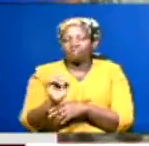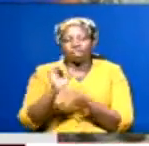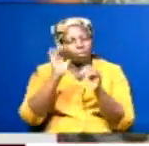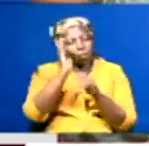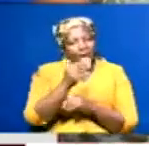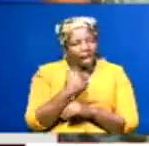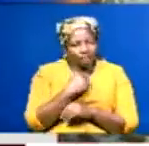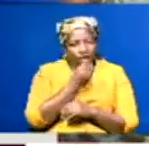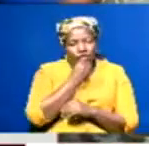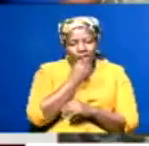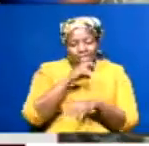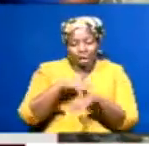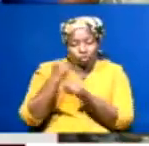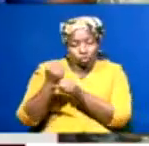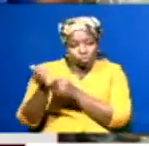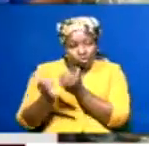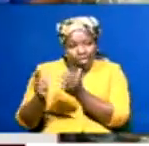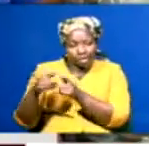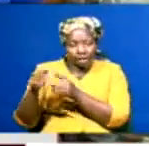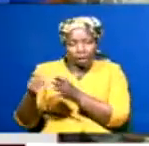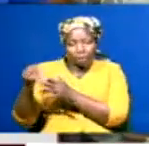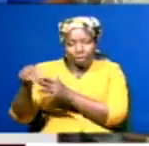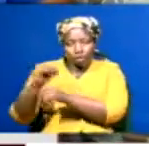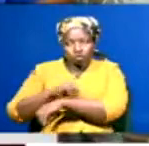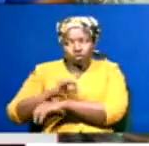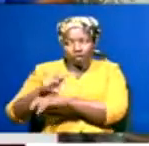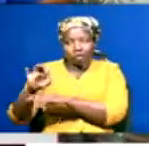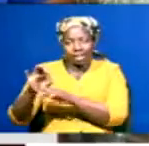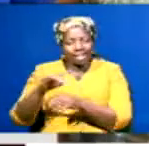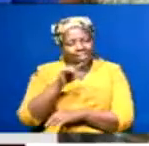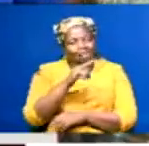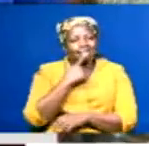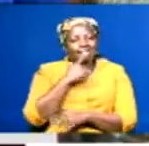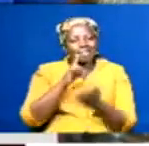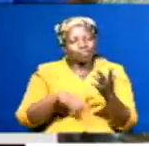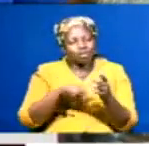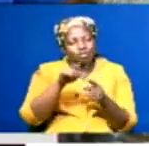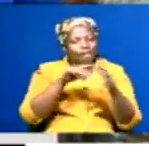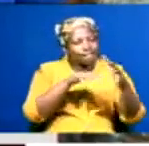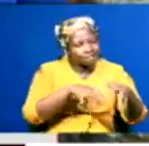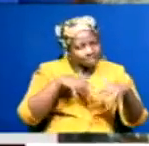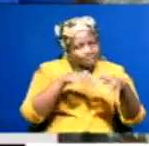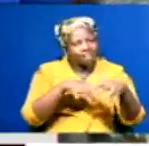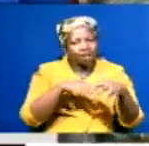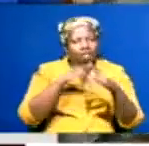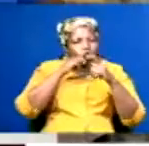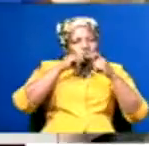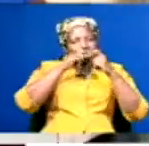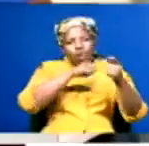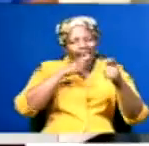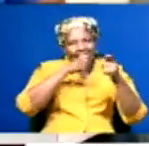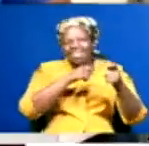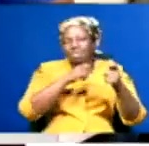utafanya, italipa school fees. Na yeye anakuambia ulime miwa. Miwa